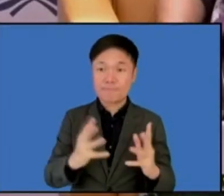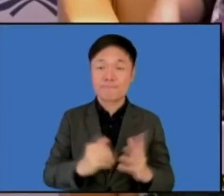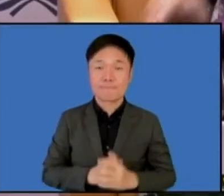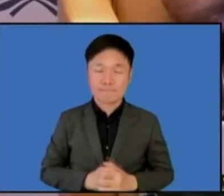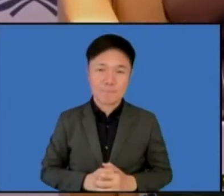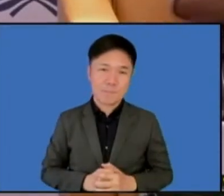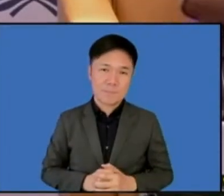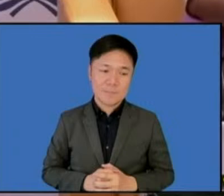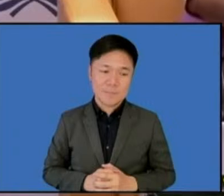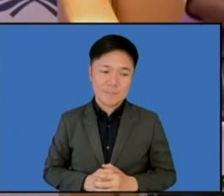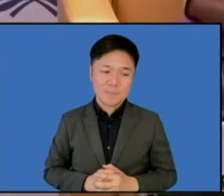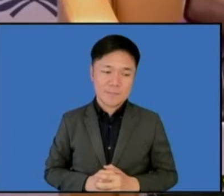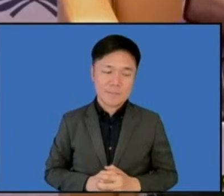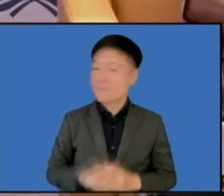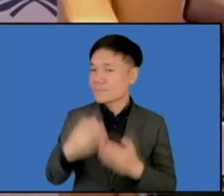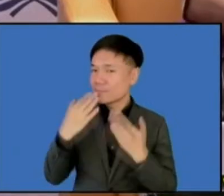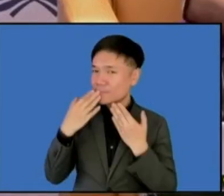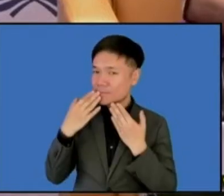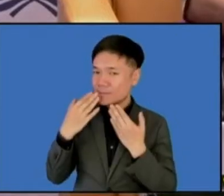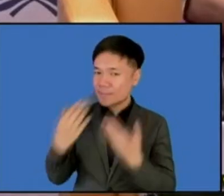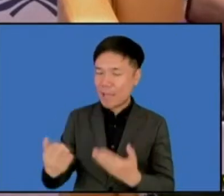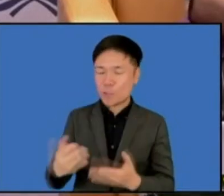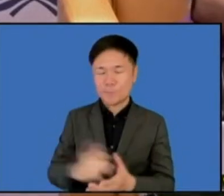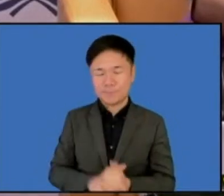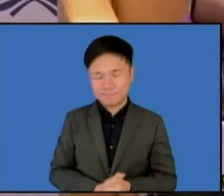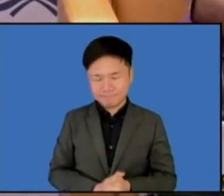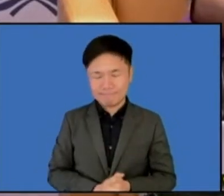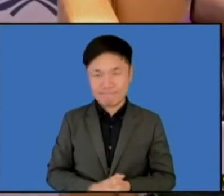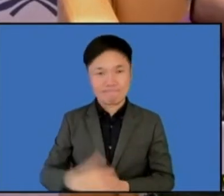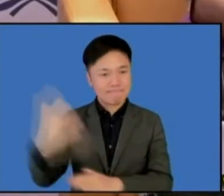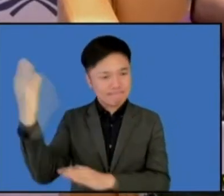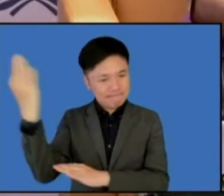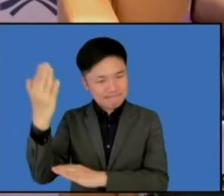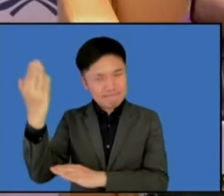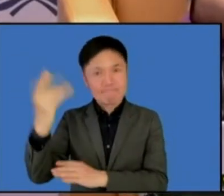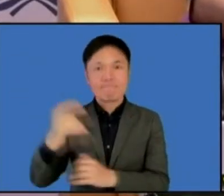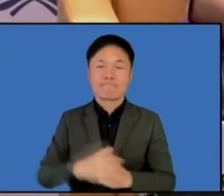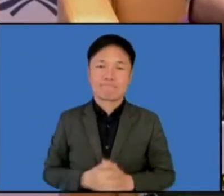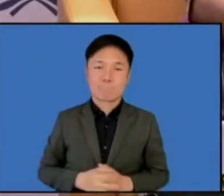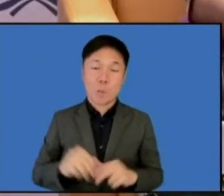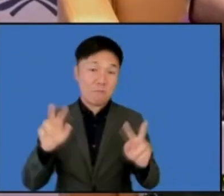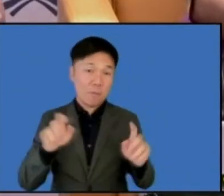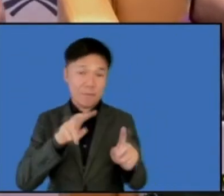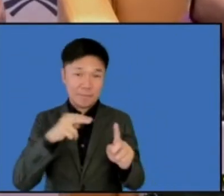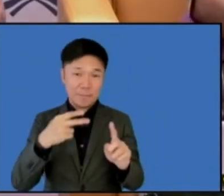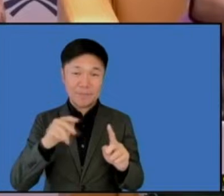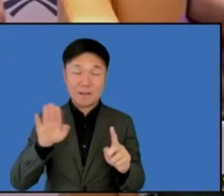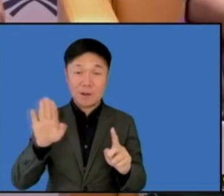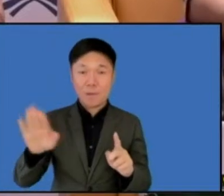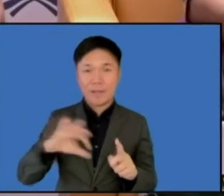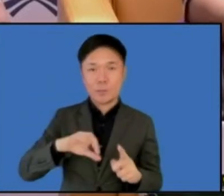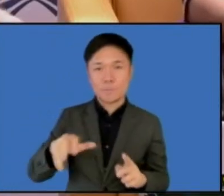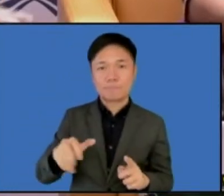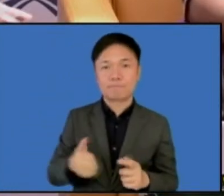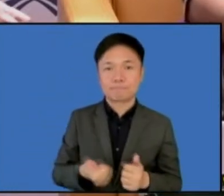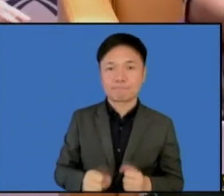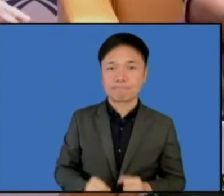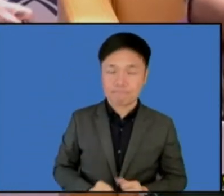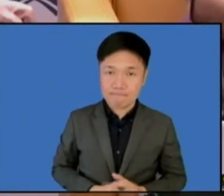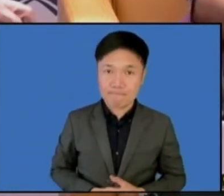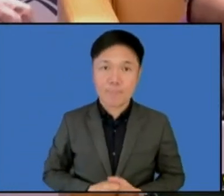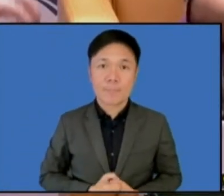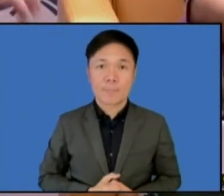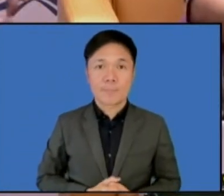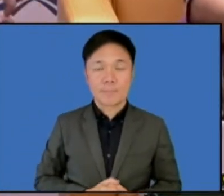Thank you very much, Ms. Dunganeva, for giving us your insights and perspectives from Kyrgyzstan and Central Asia